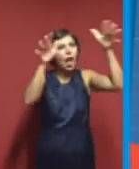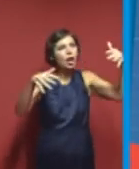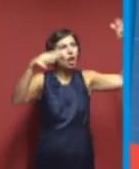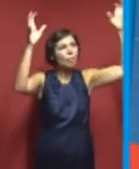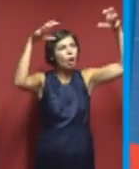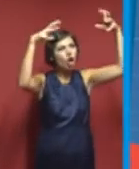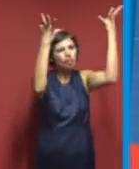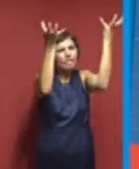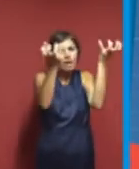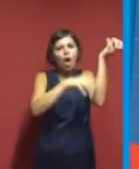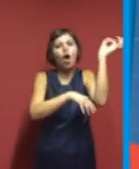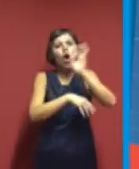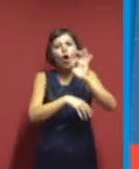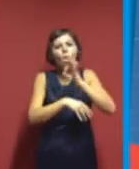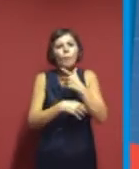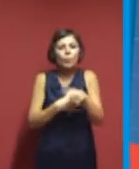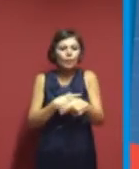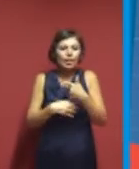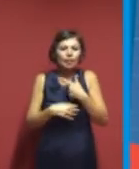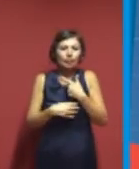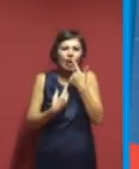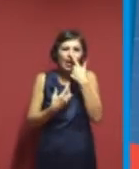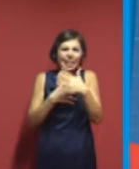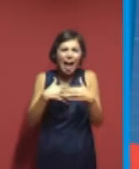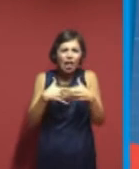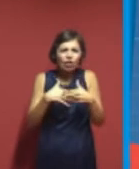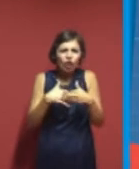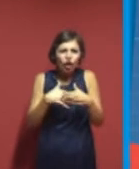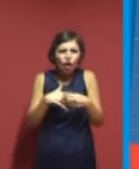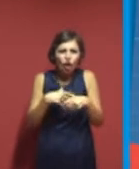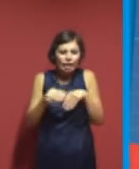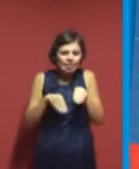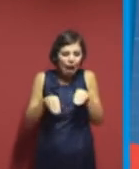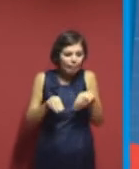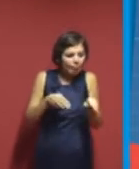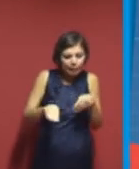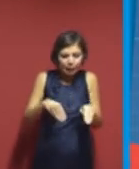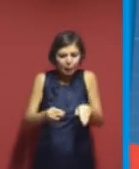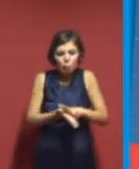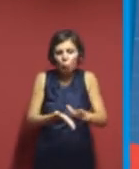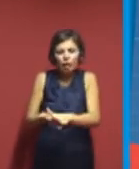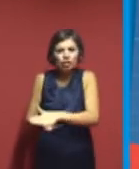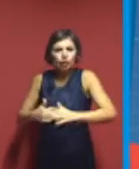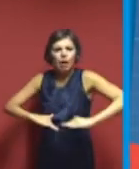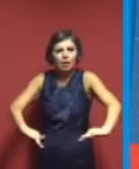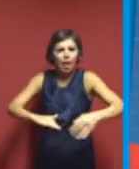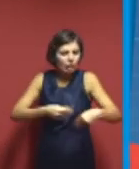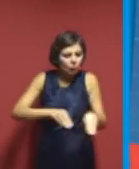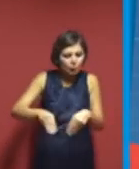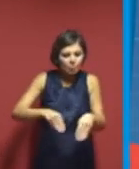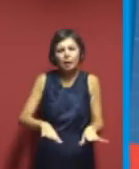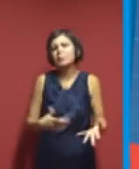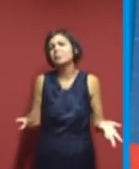never deliberately funny. What they're doing is exercising design ingenuity in ways that are not